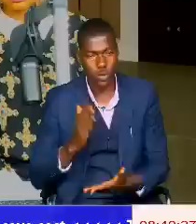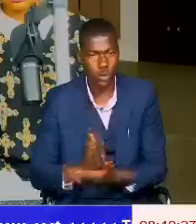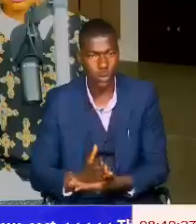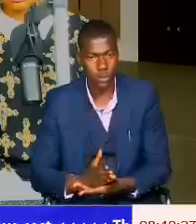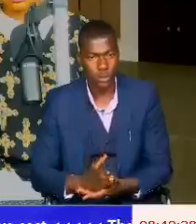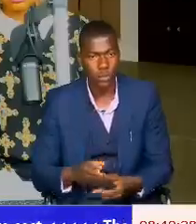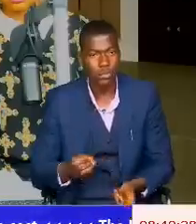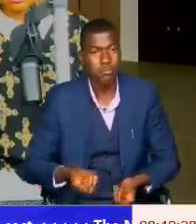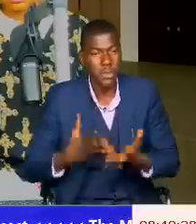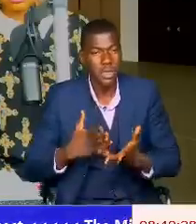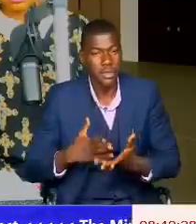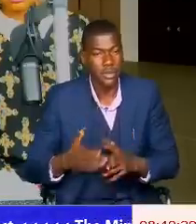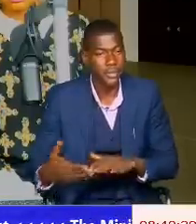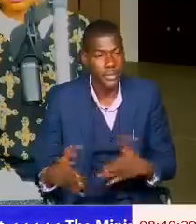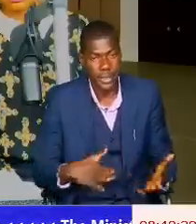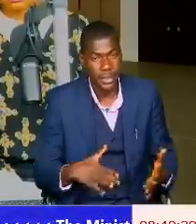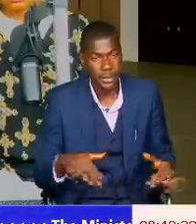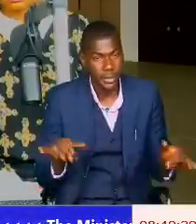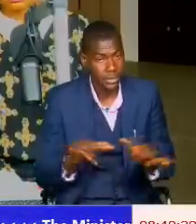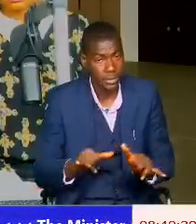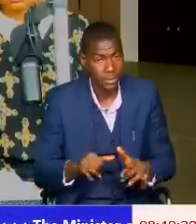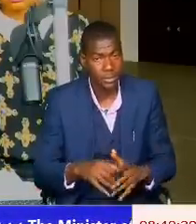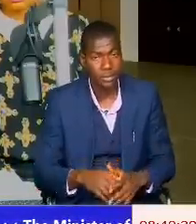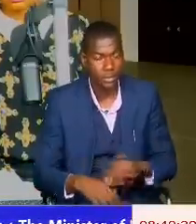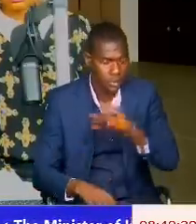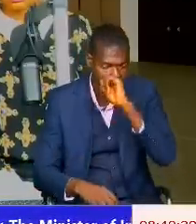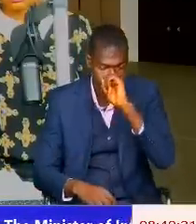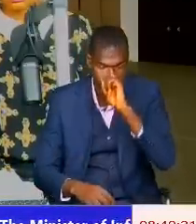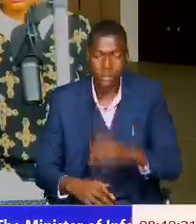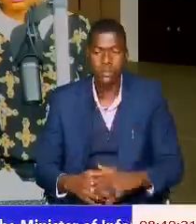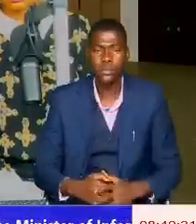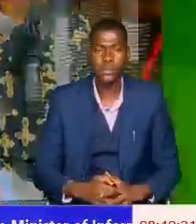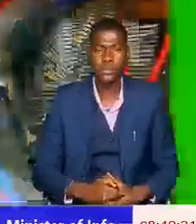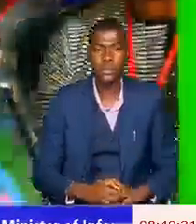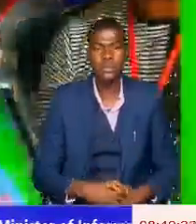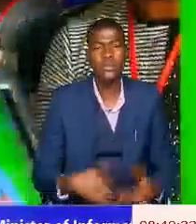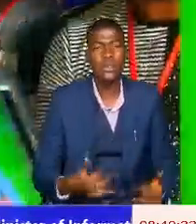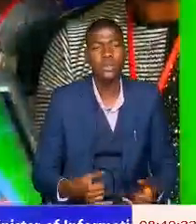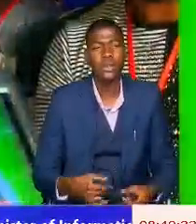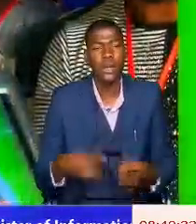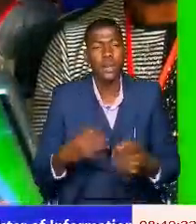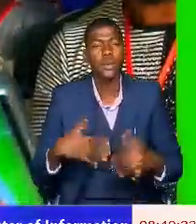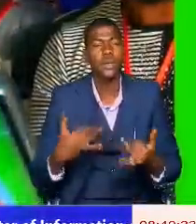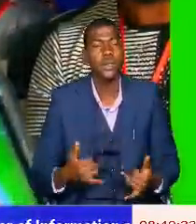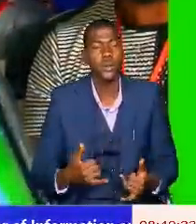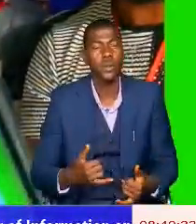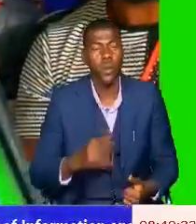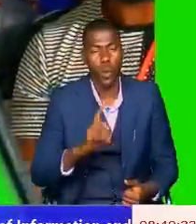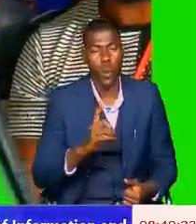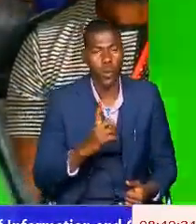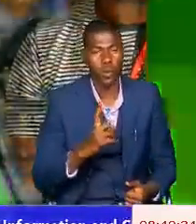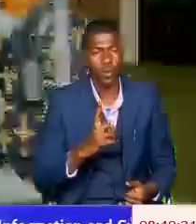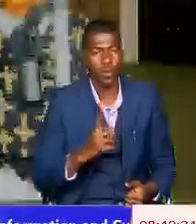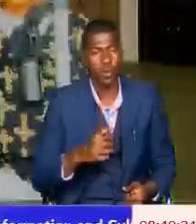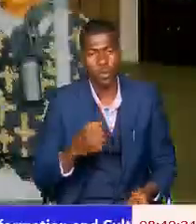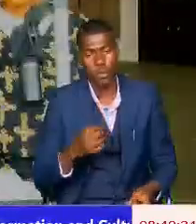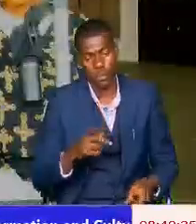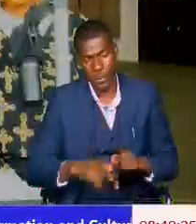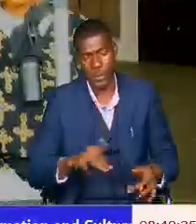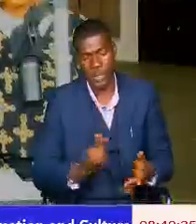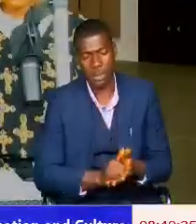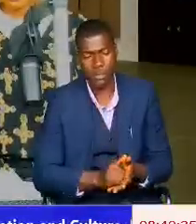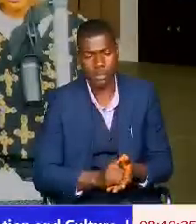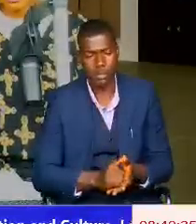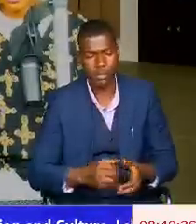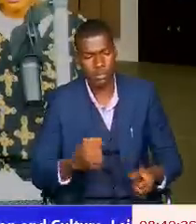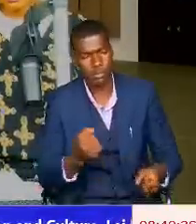Many don't die like that. Many don't go. And the one where they rain now, this one chance people, when I know where then